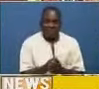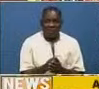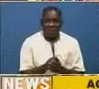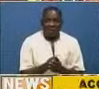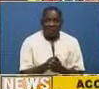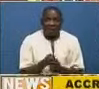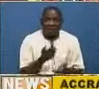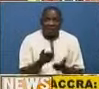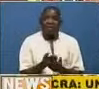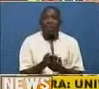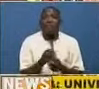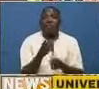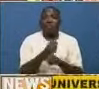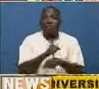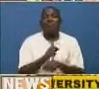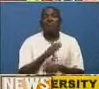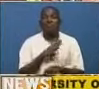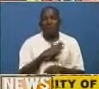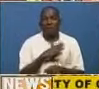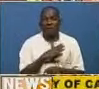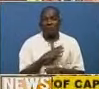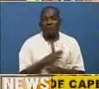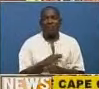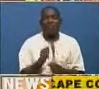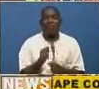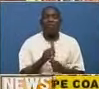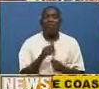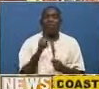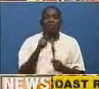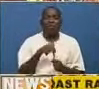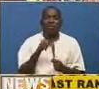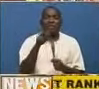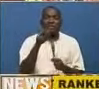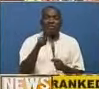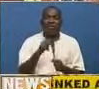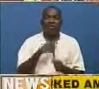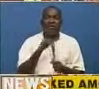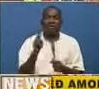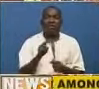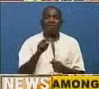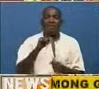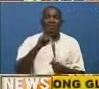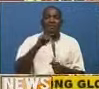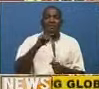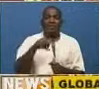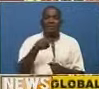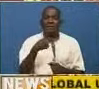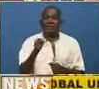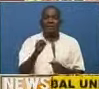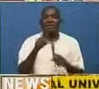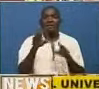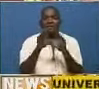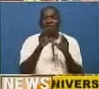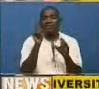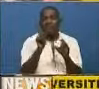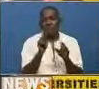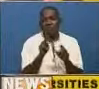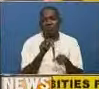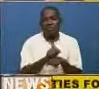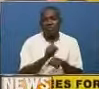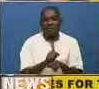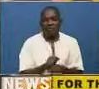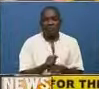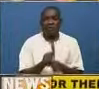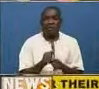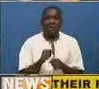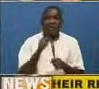any work, maybe I can use the JHS certificate to do it so that my son will not suffer.